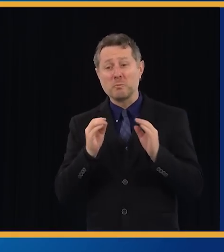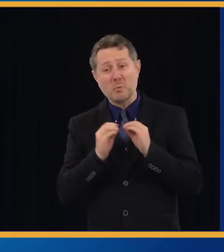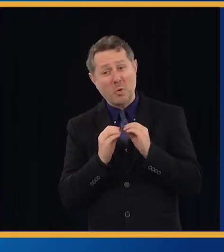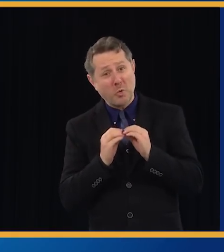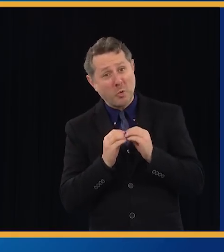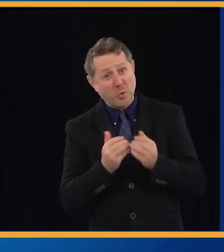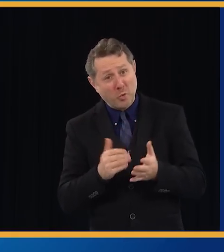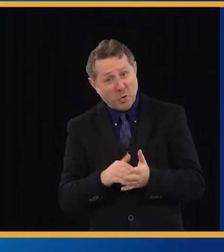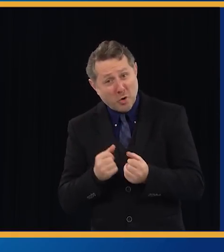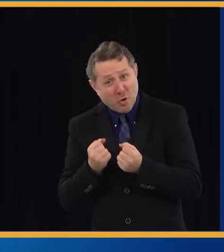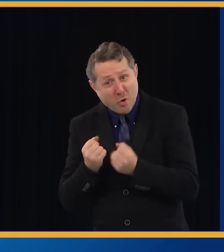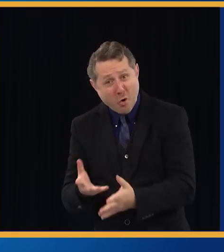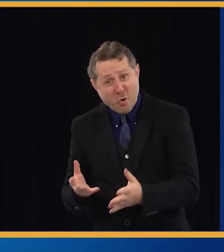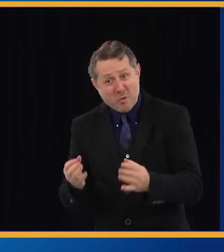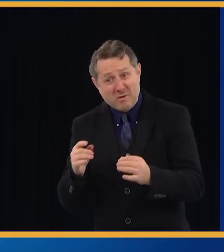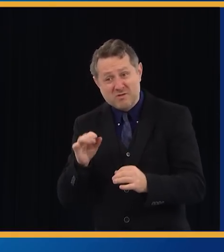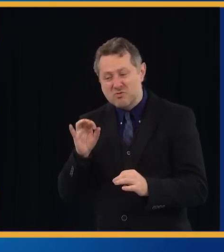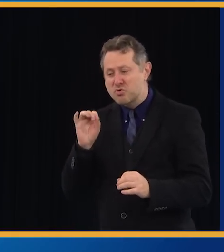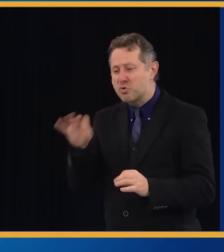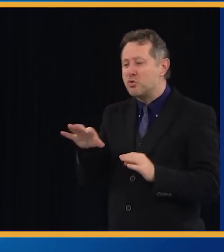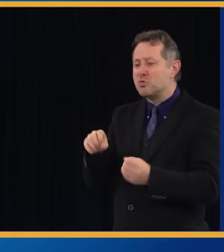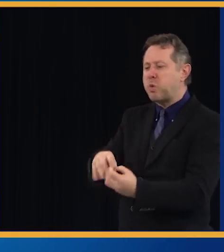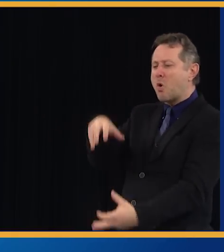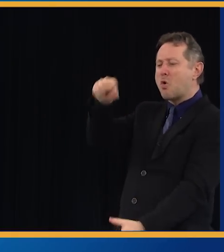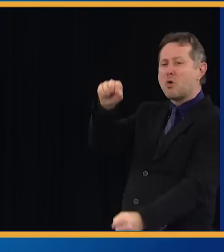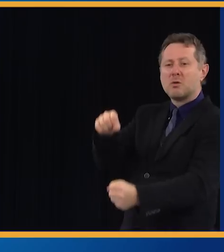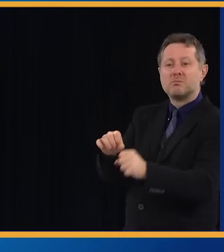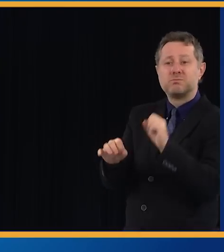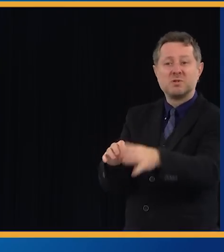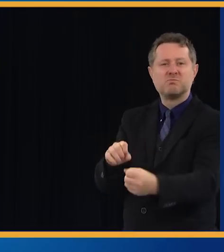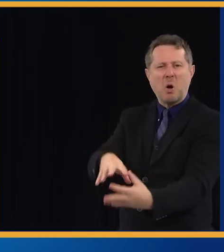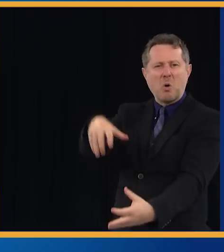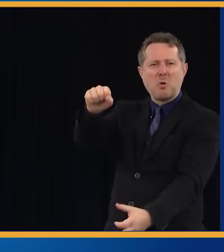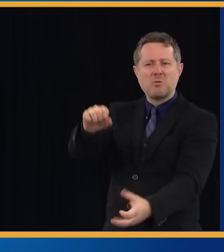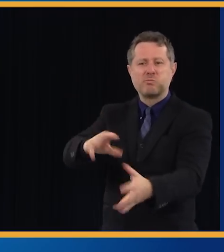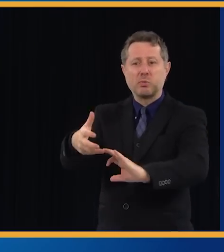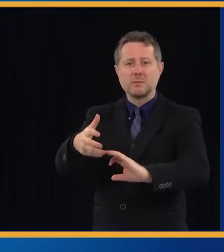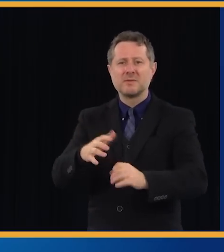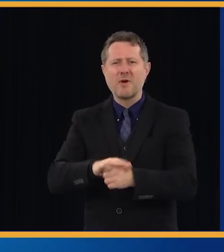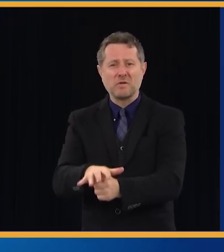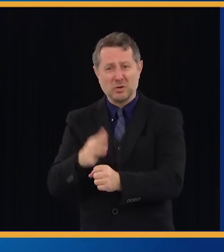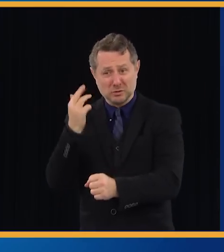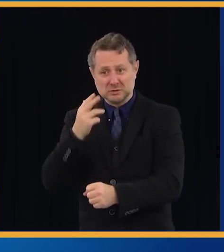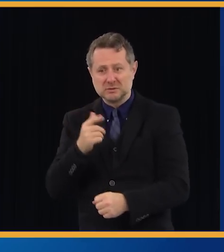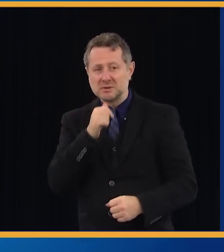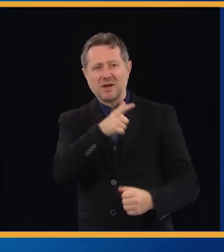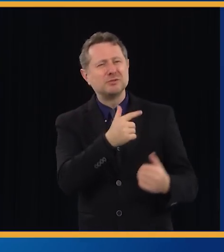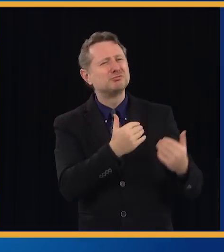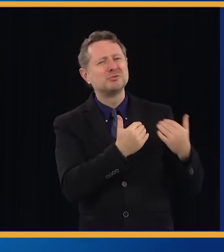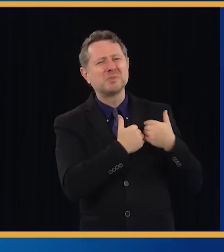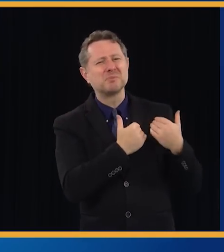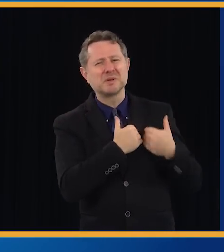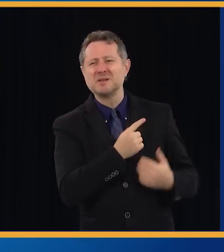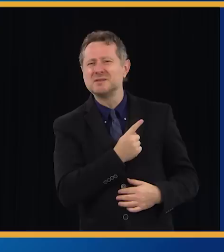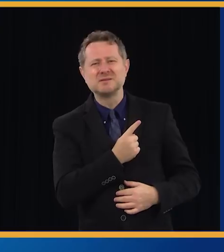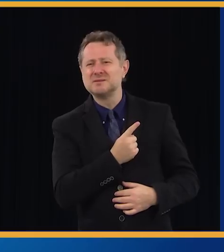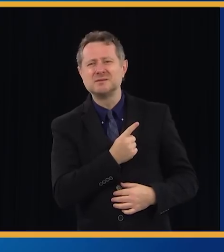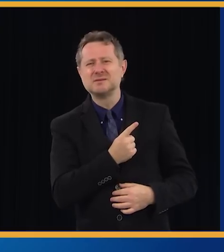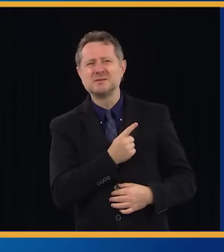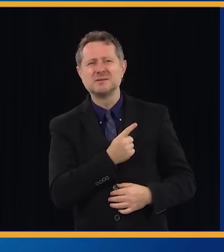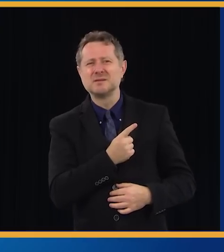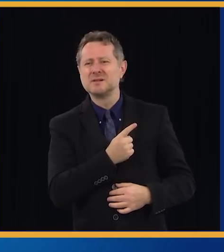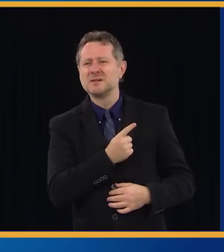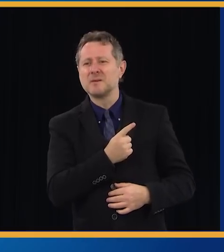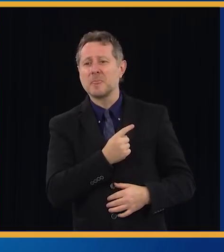on? How irresponsible and how reckless. I'm the governor of all New Yorkers,